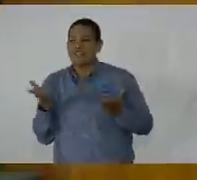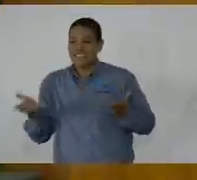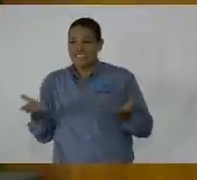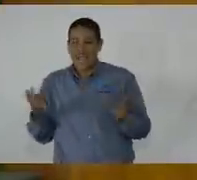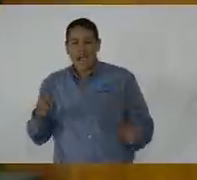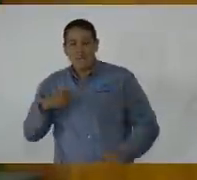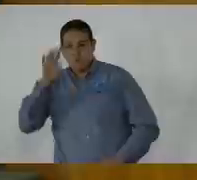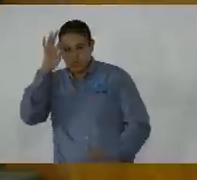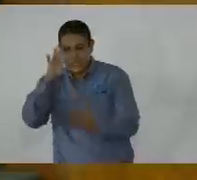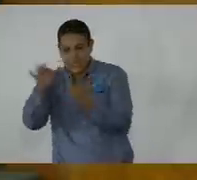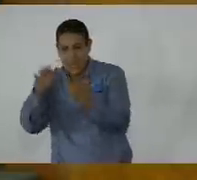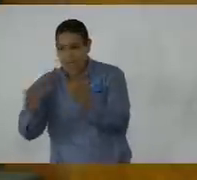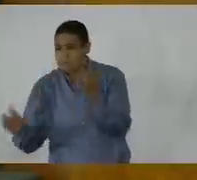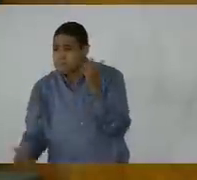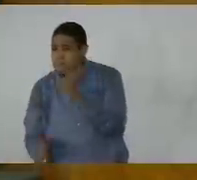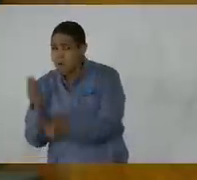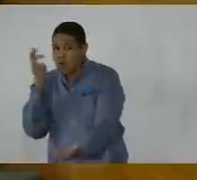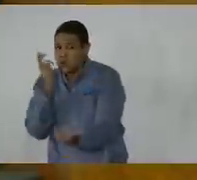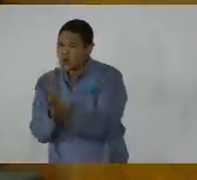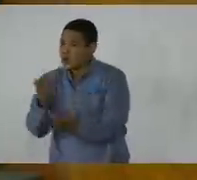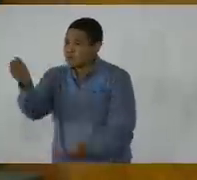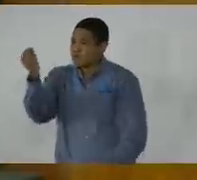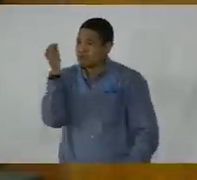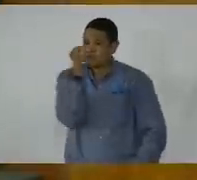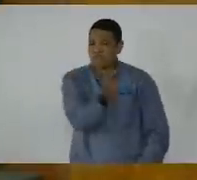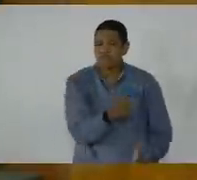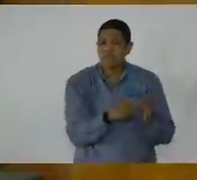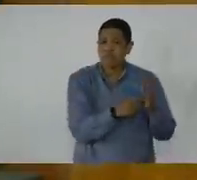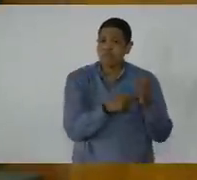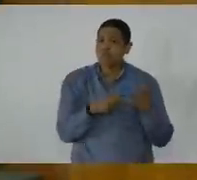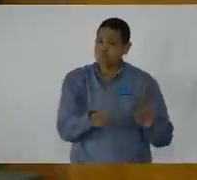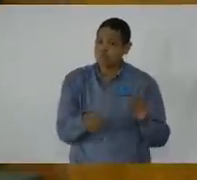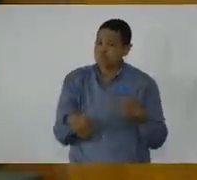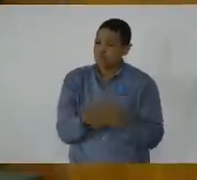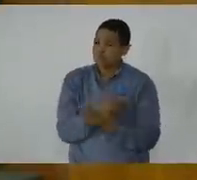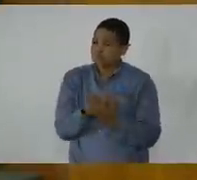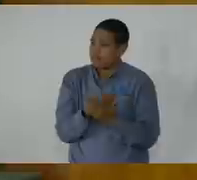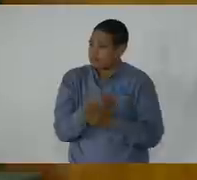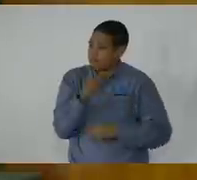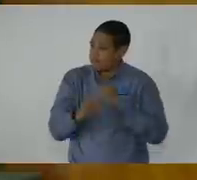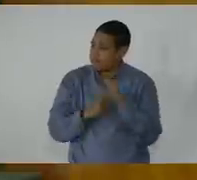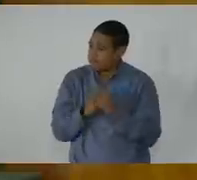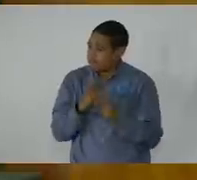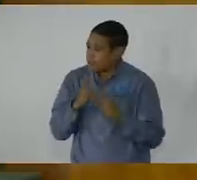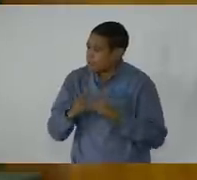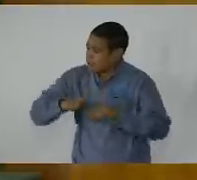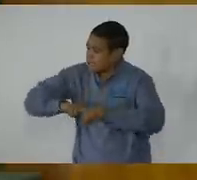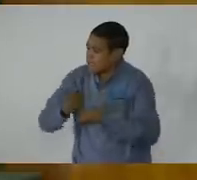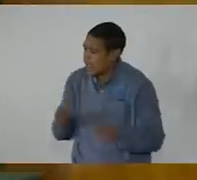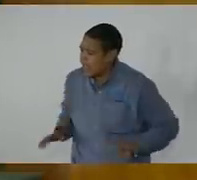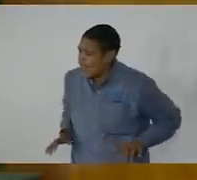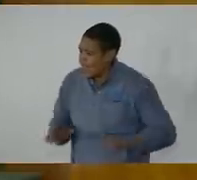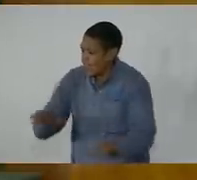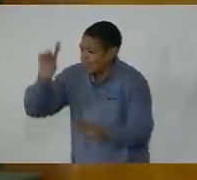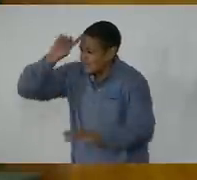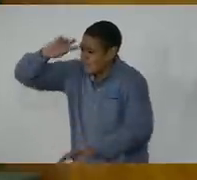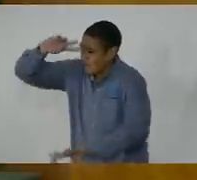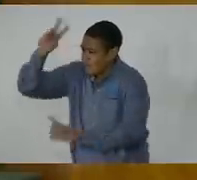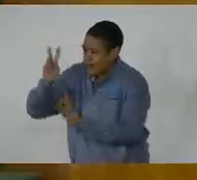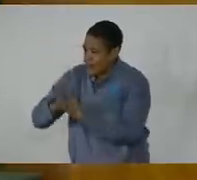will select the most suitable model during this new financial year and commence the action for